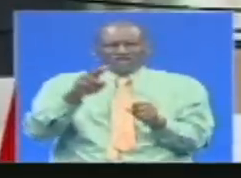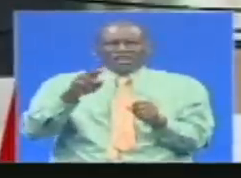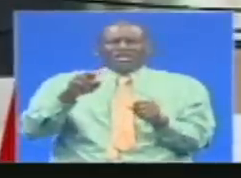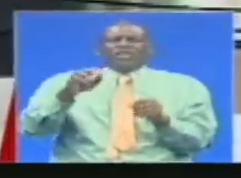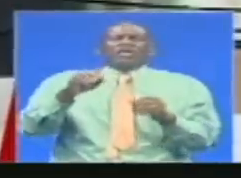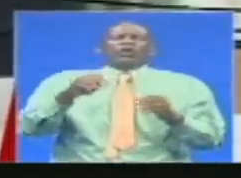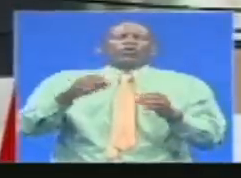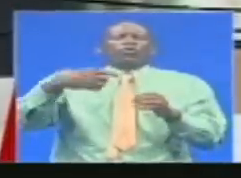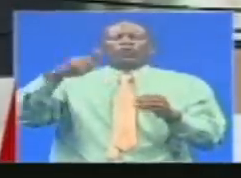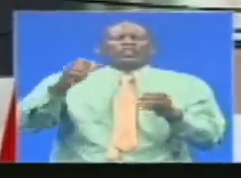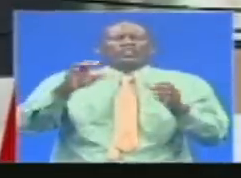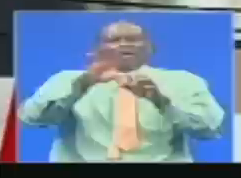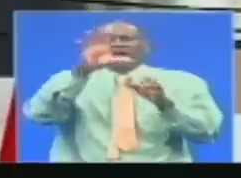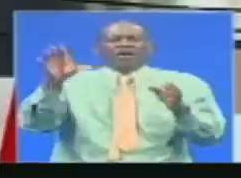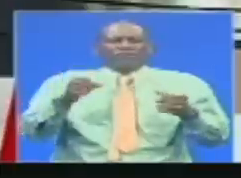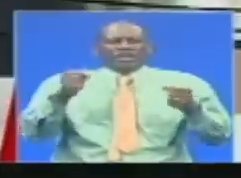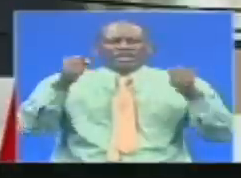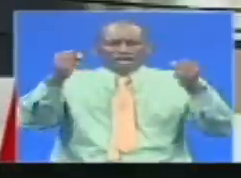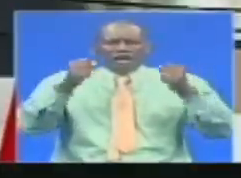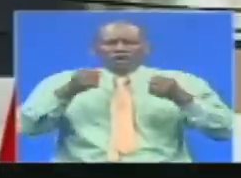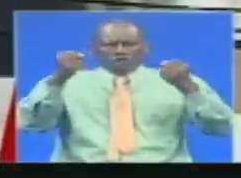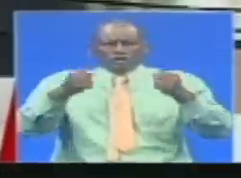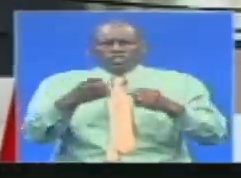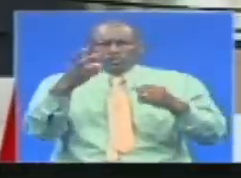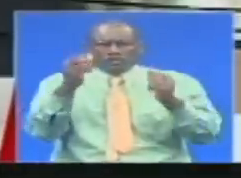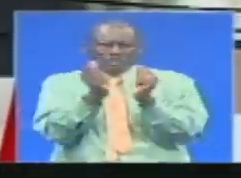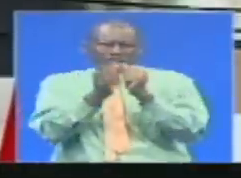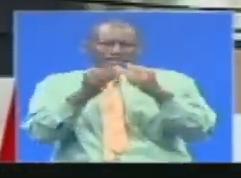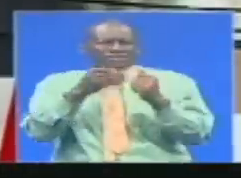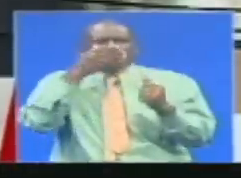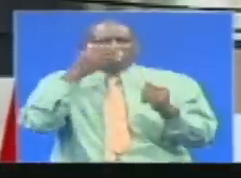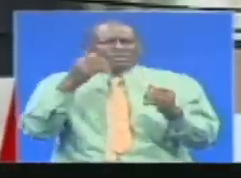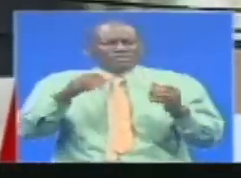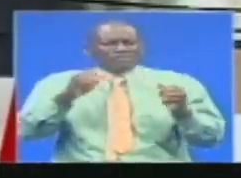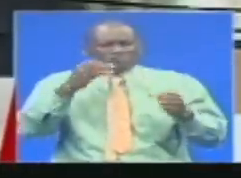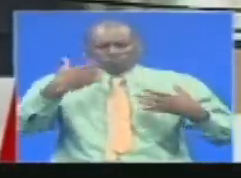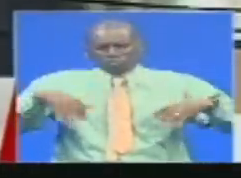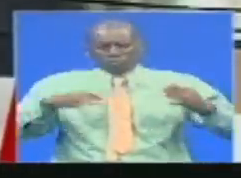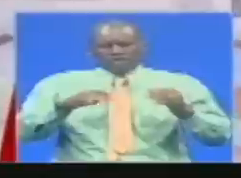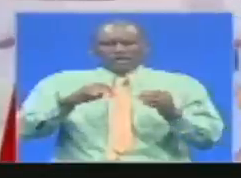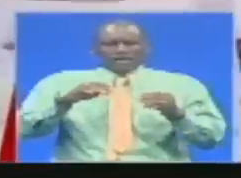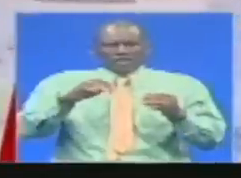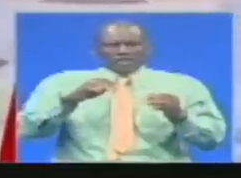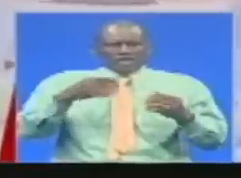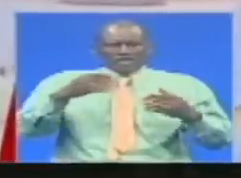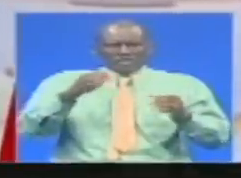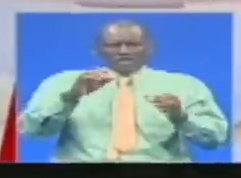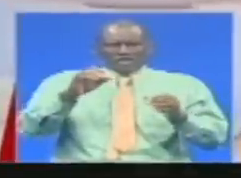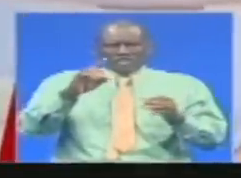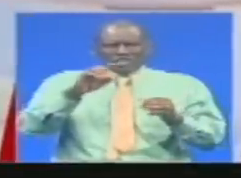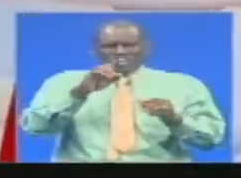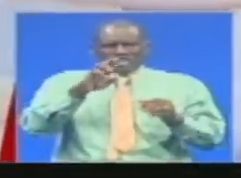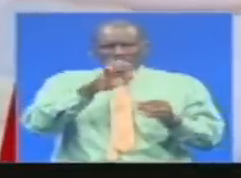Award, the African Magic Viewers' Choice Awards 2018 for Best Actress in a Comedy Movie. Nyce Wanjeri is known